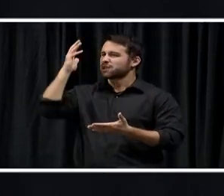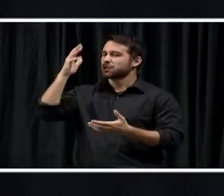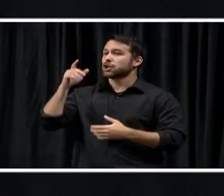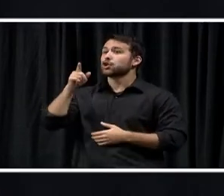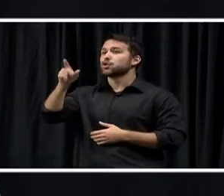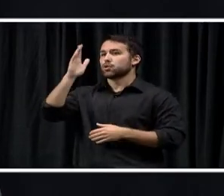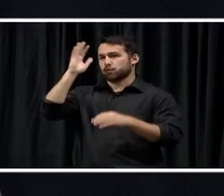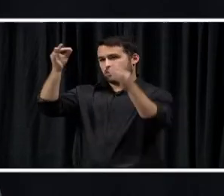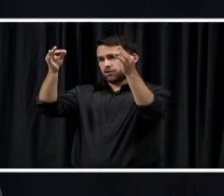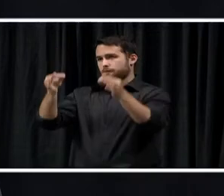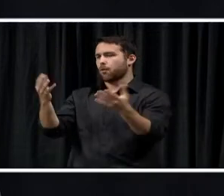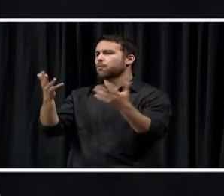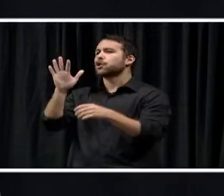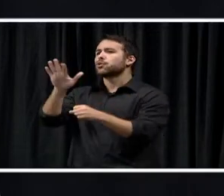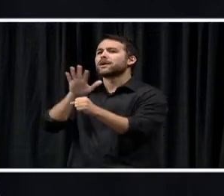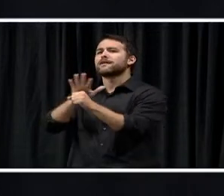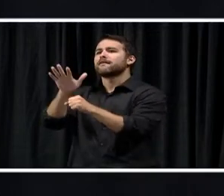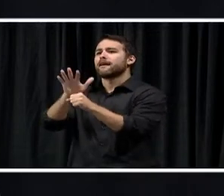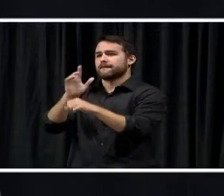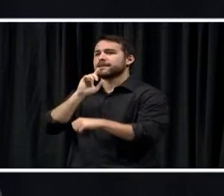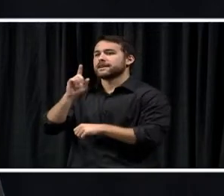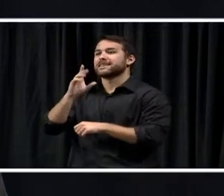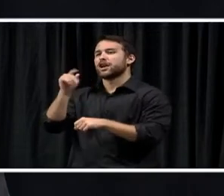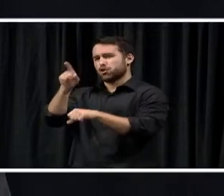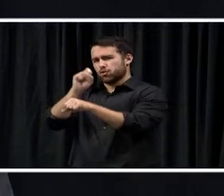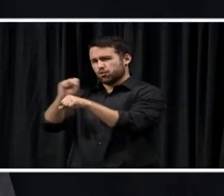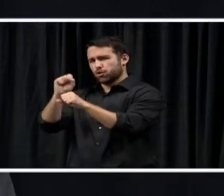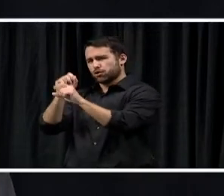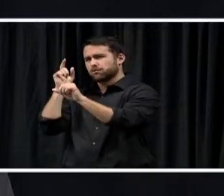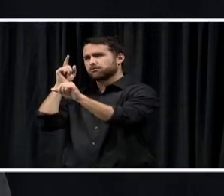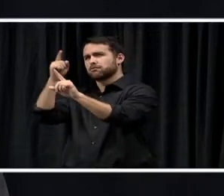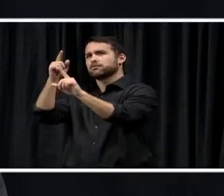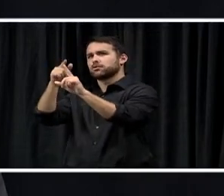is and work accordingly to get it.